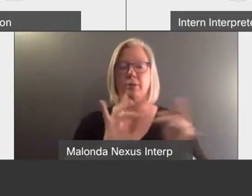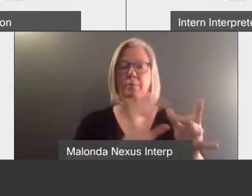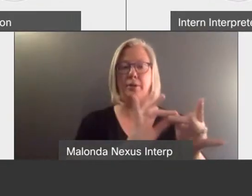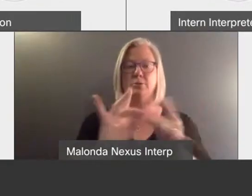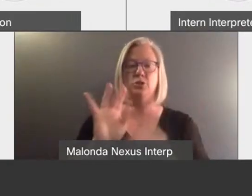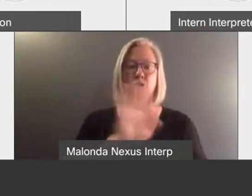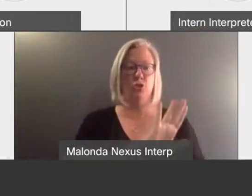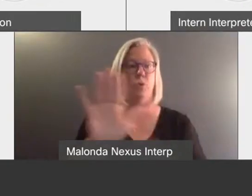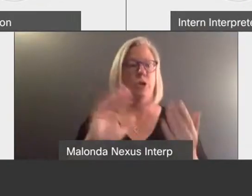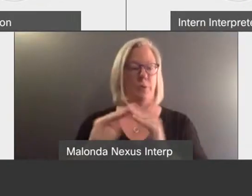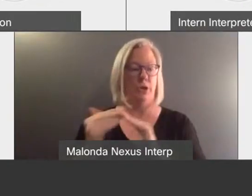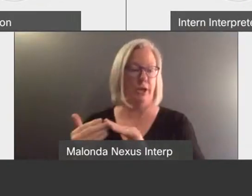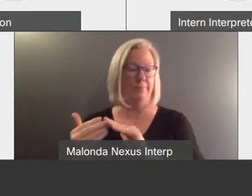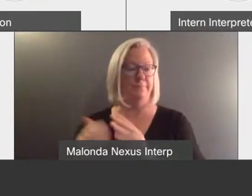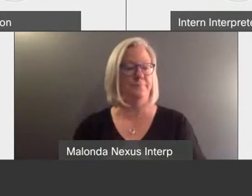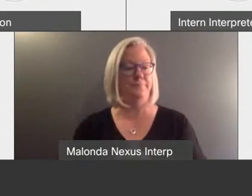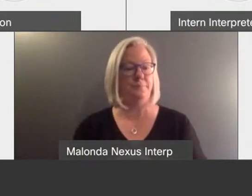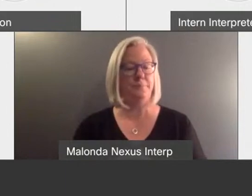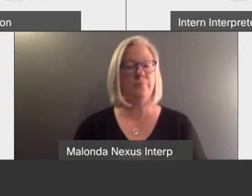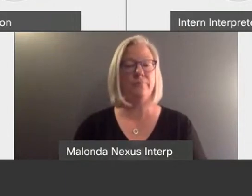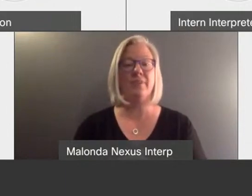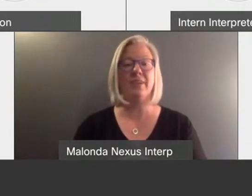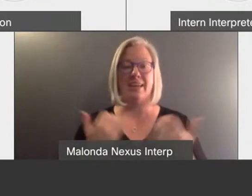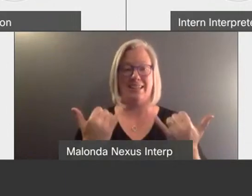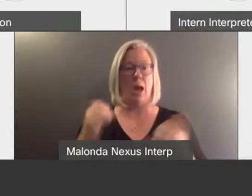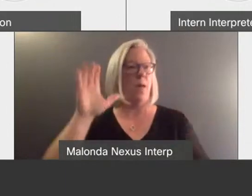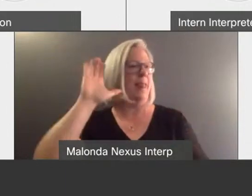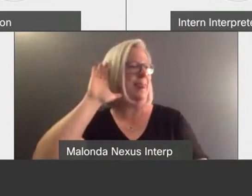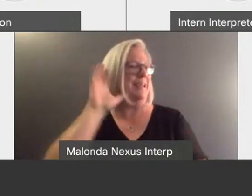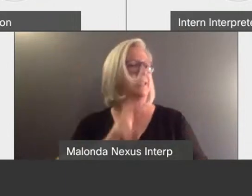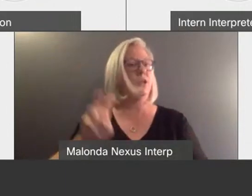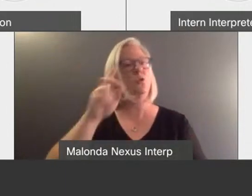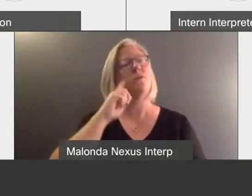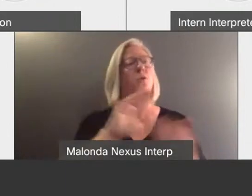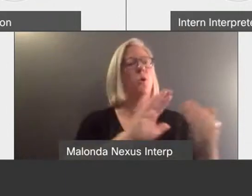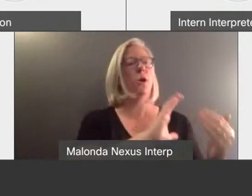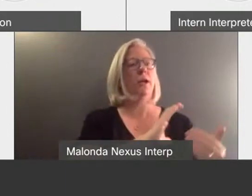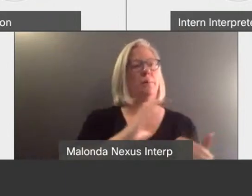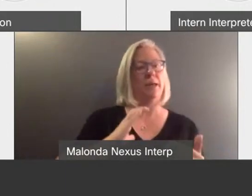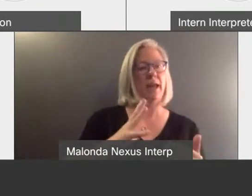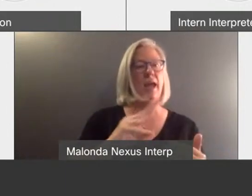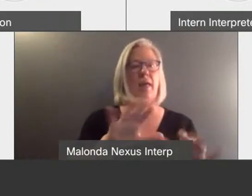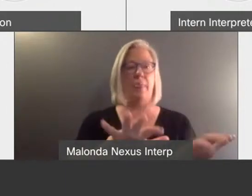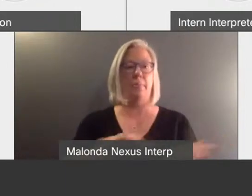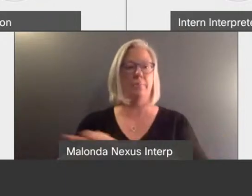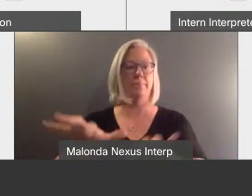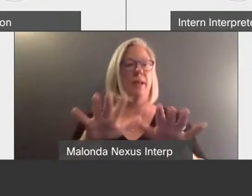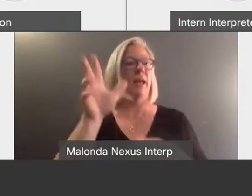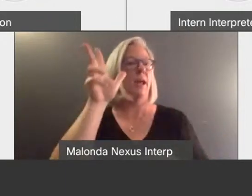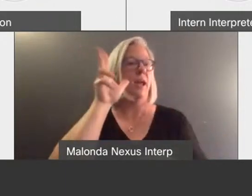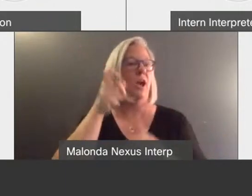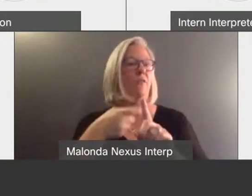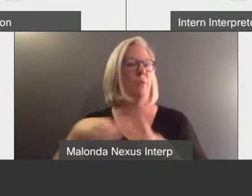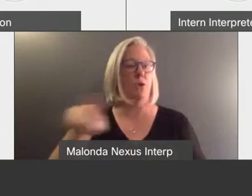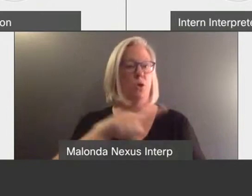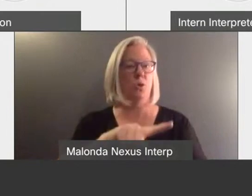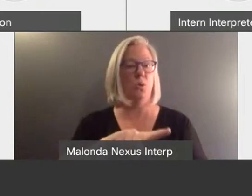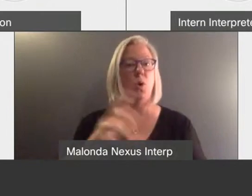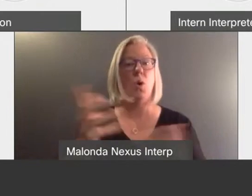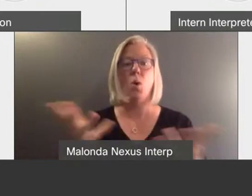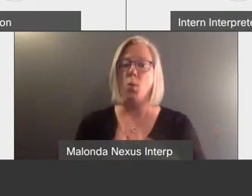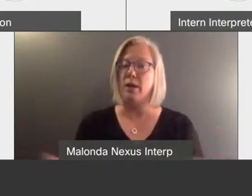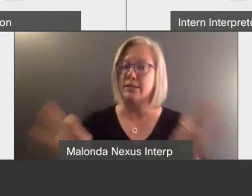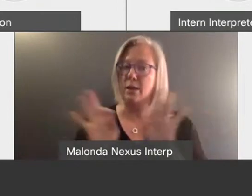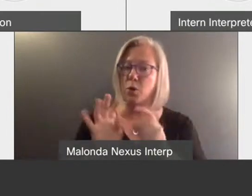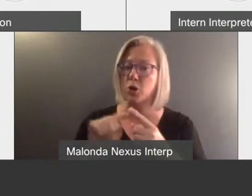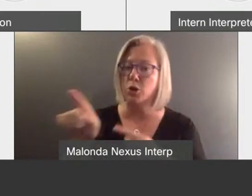community. This is a listening tour for the committee and the body to hear from you about what is important to you and